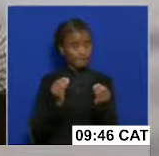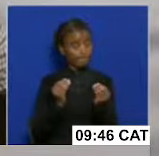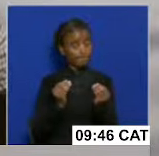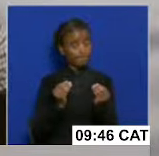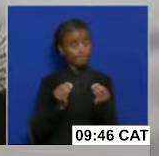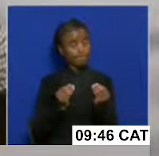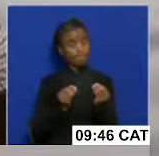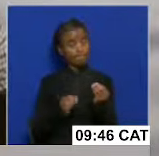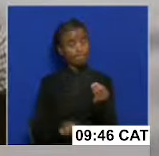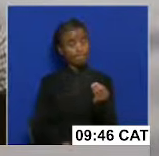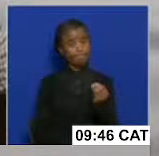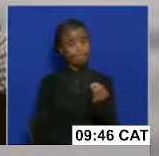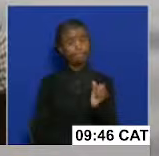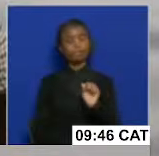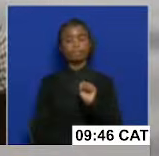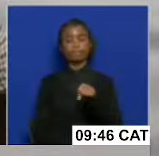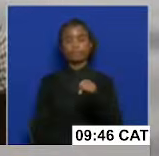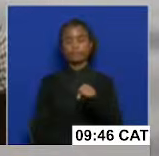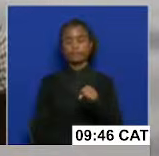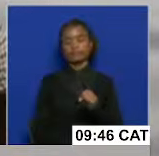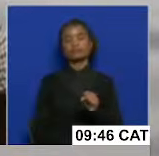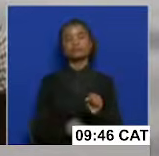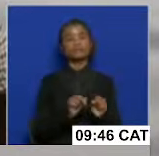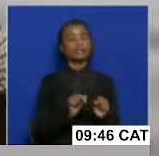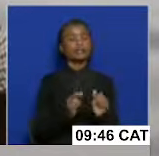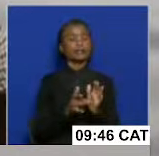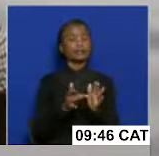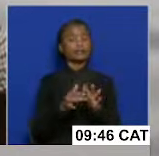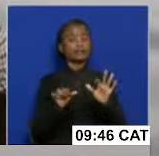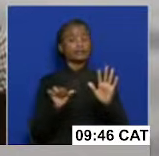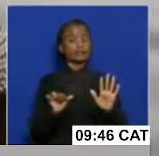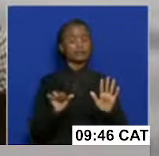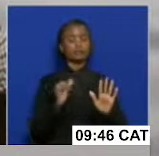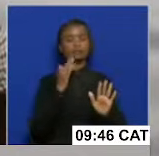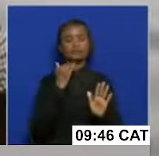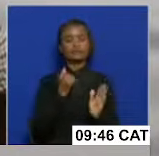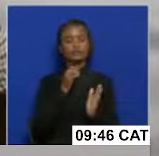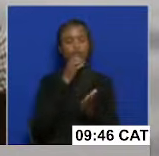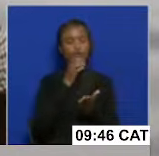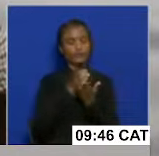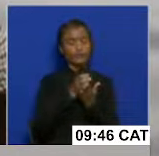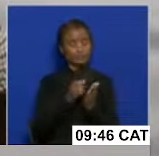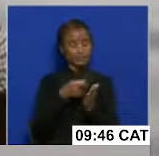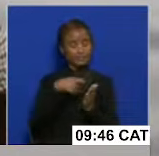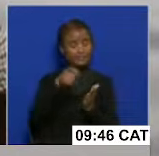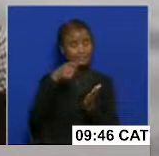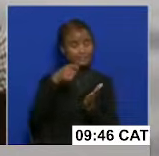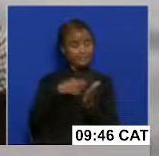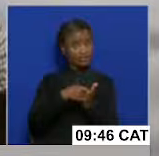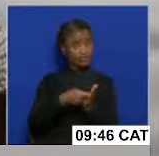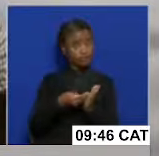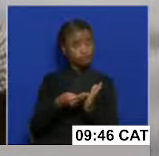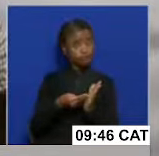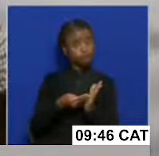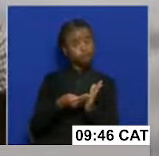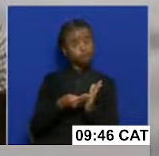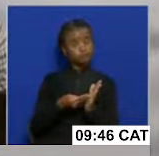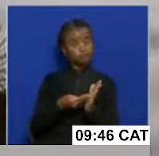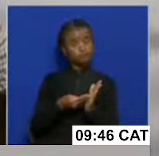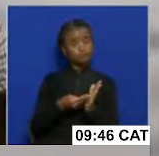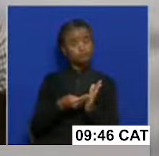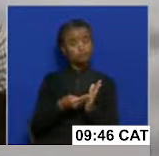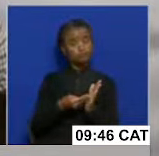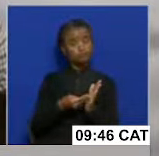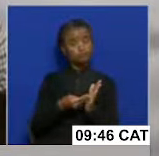Okay, yes, I'm there. Page 6. Please confirm that the signature that appears at the bottom